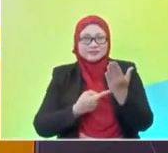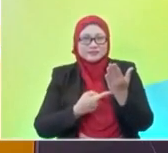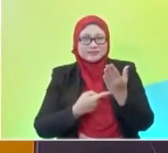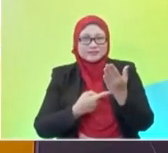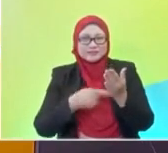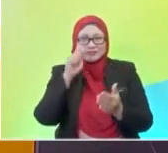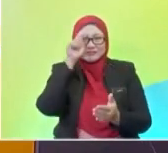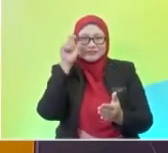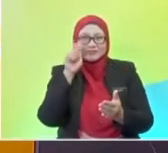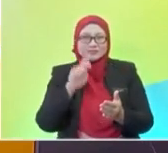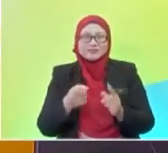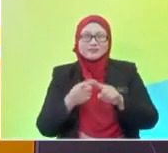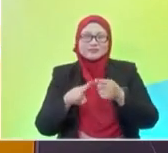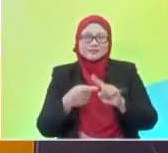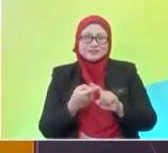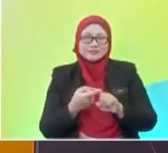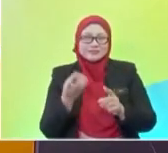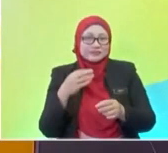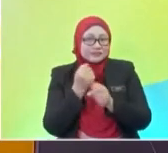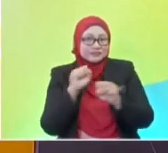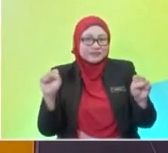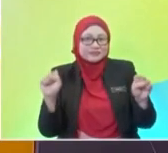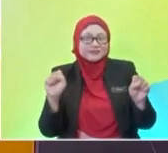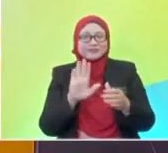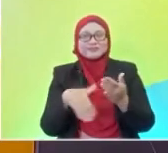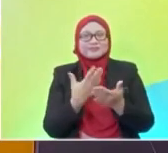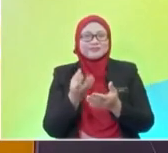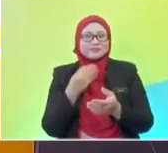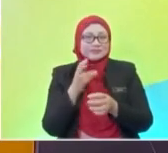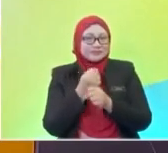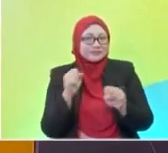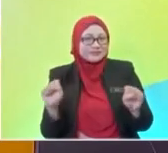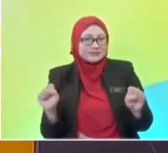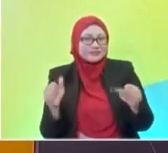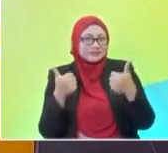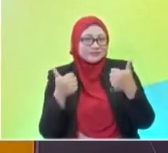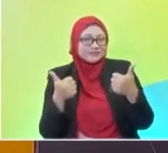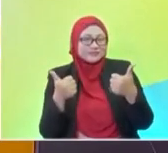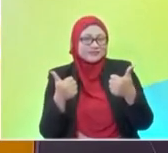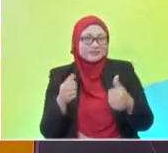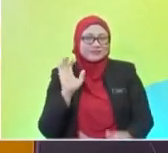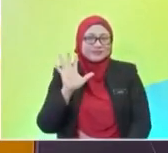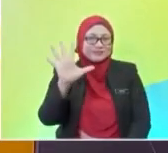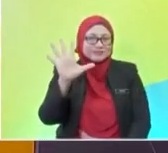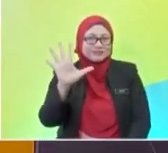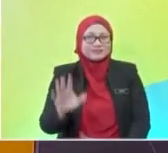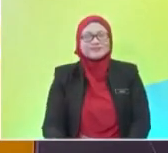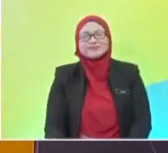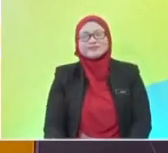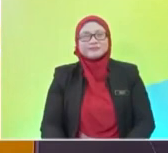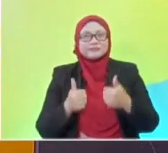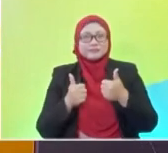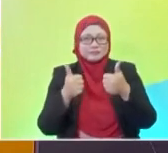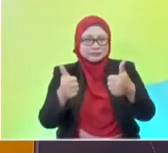friends watching at home, are you ready for today's fun English class? If you are ready, give me a high five.